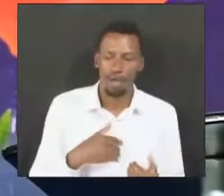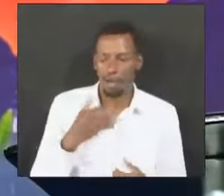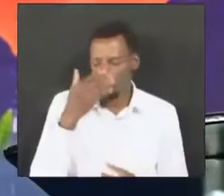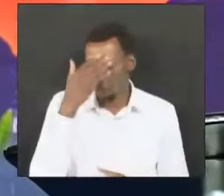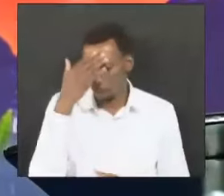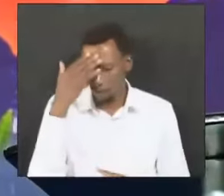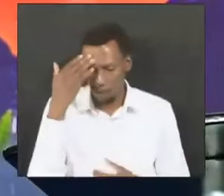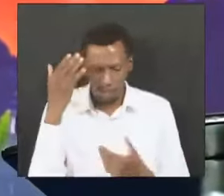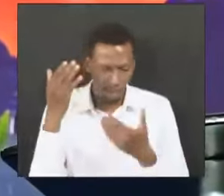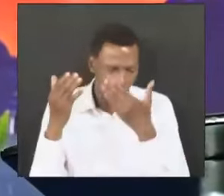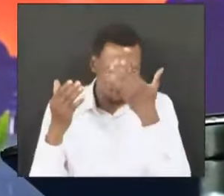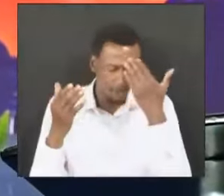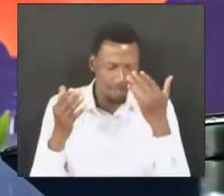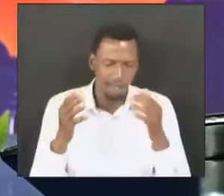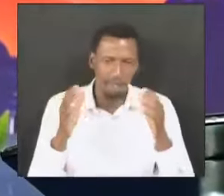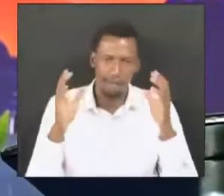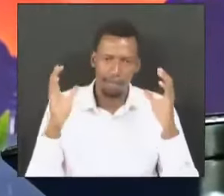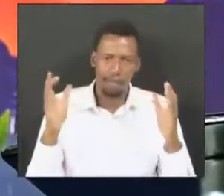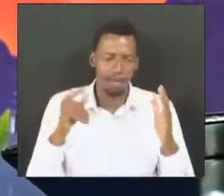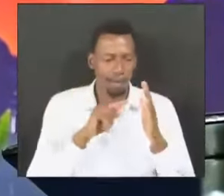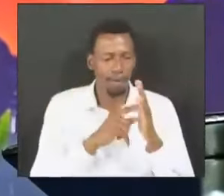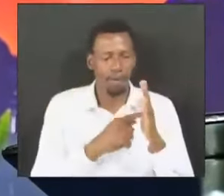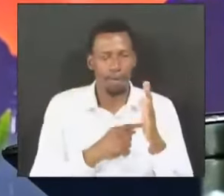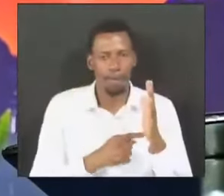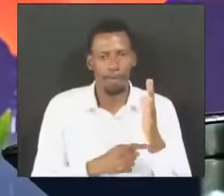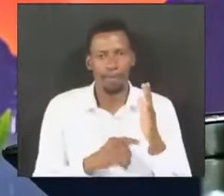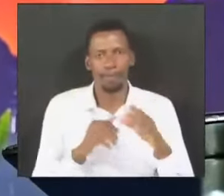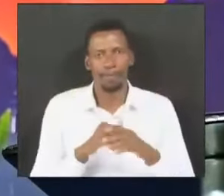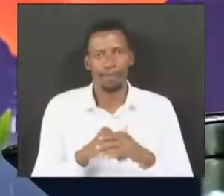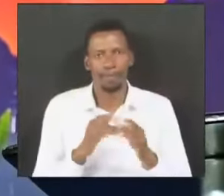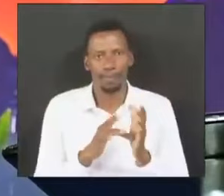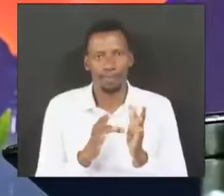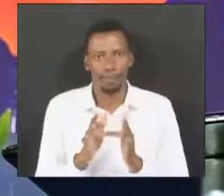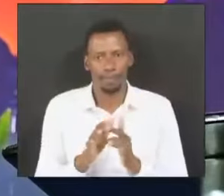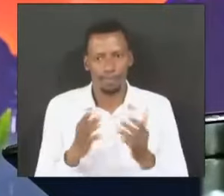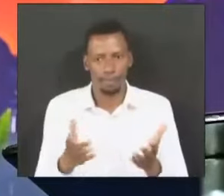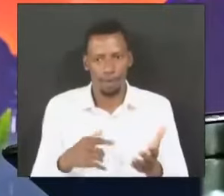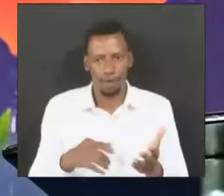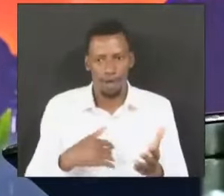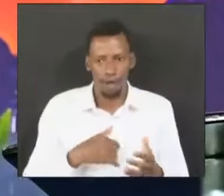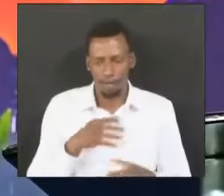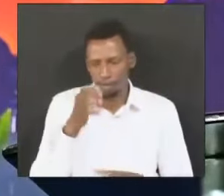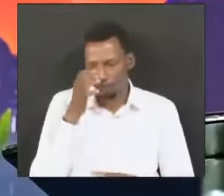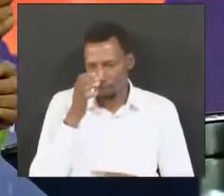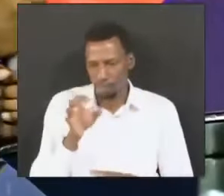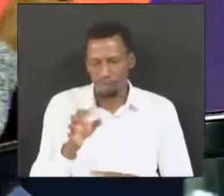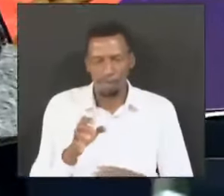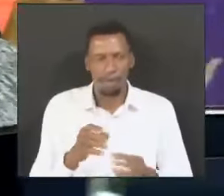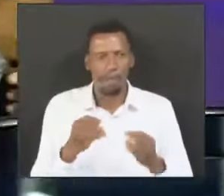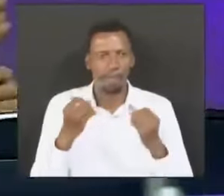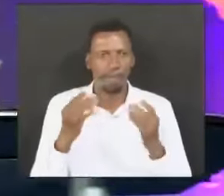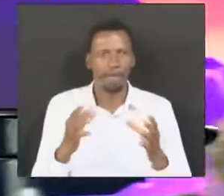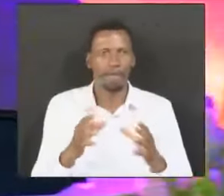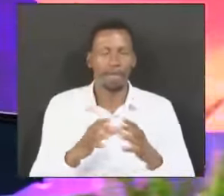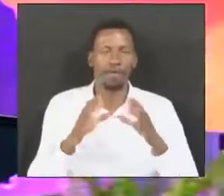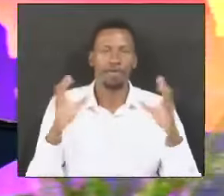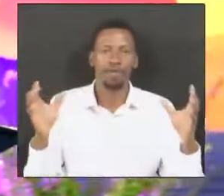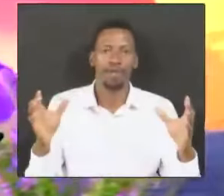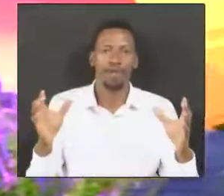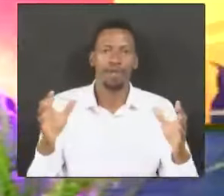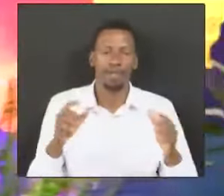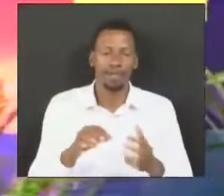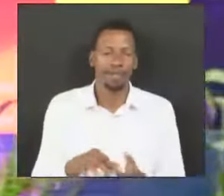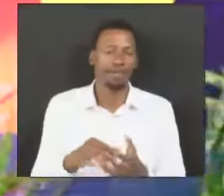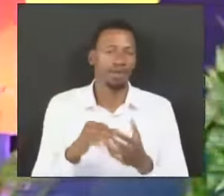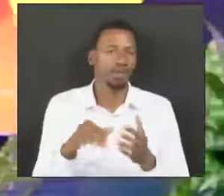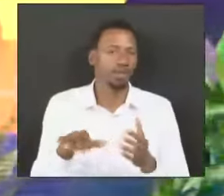the great concepts of the Bible. We have neglected so many of the great precepts of our faith. But